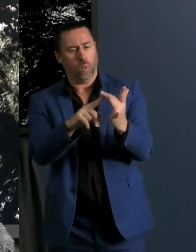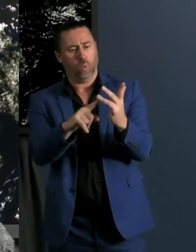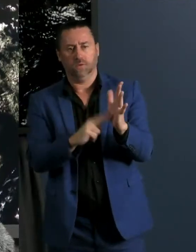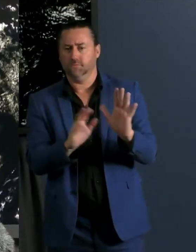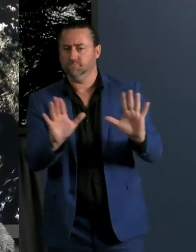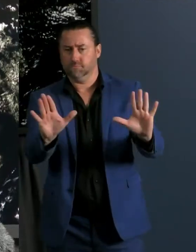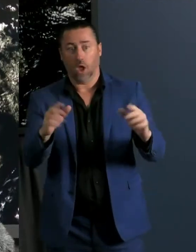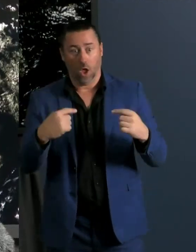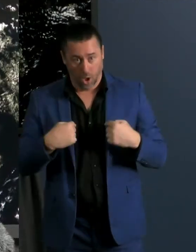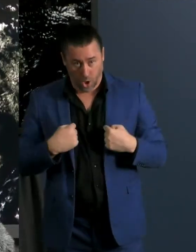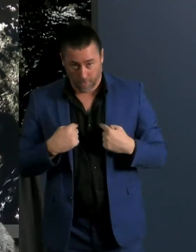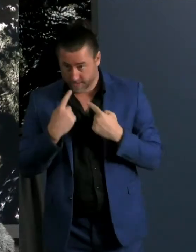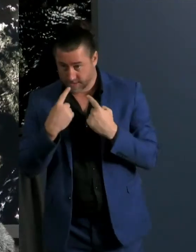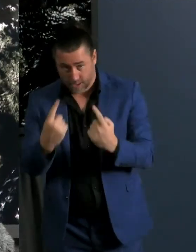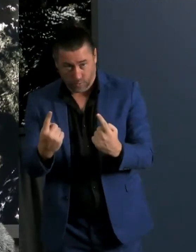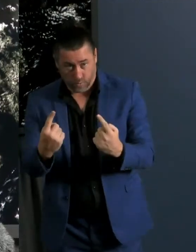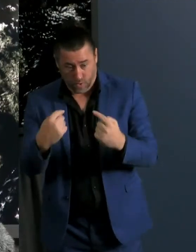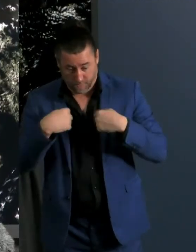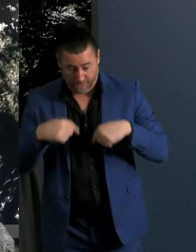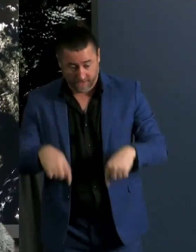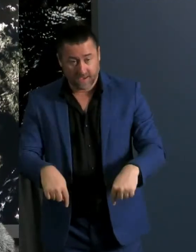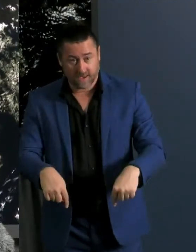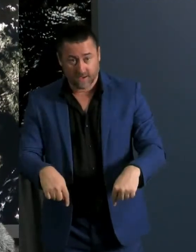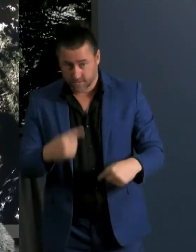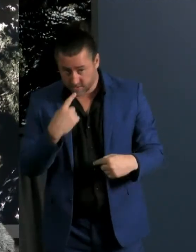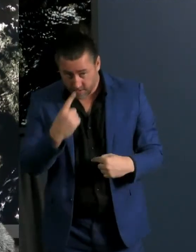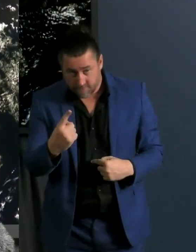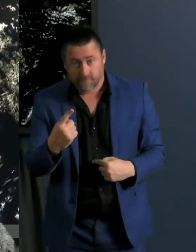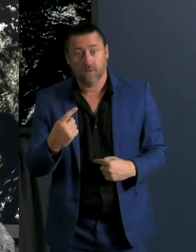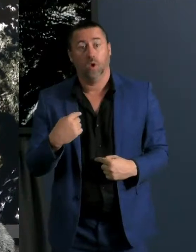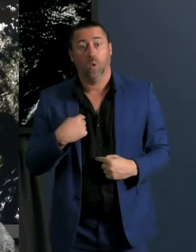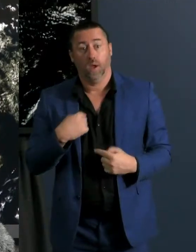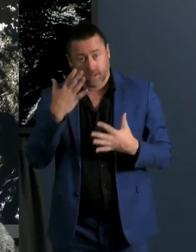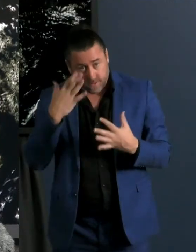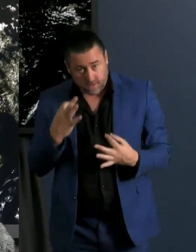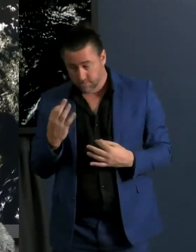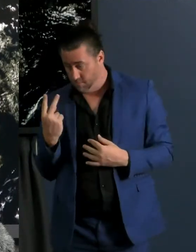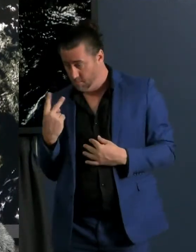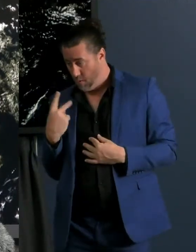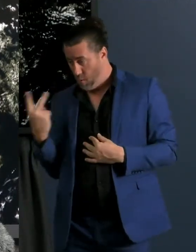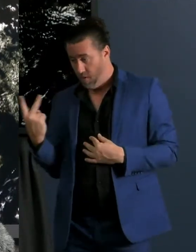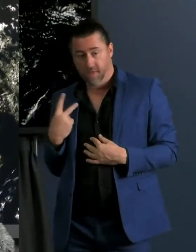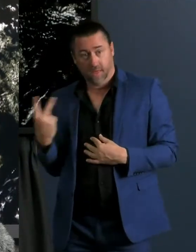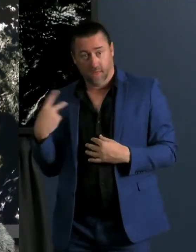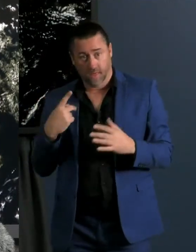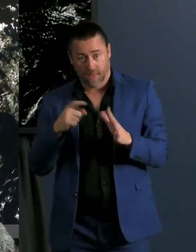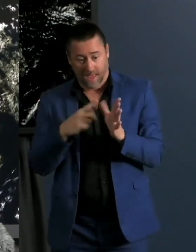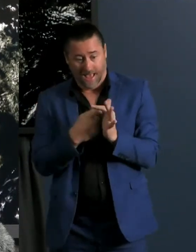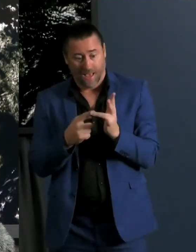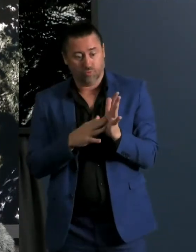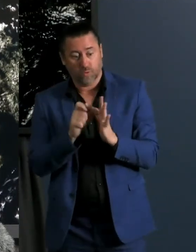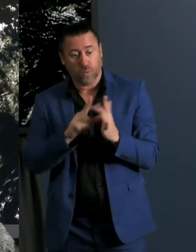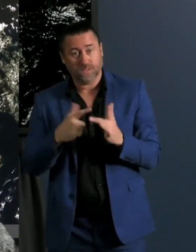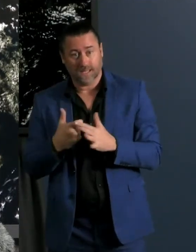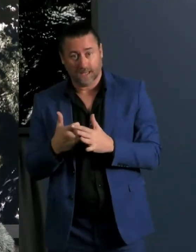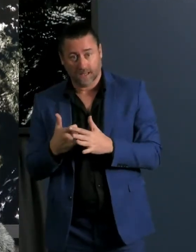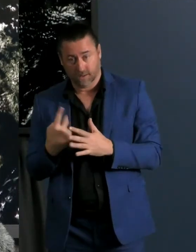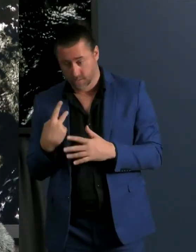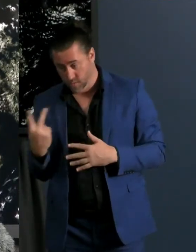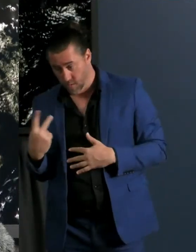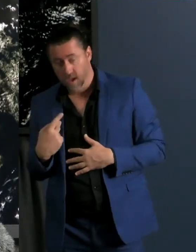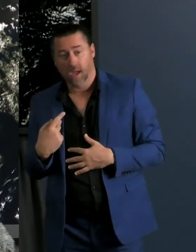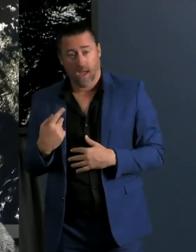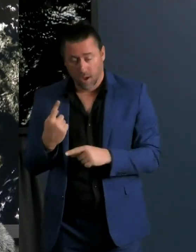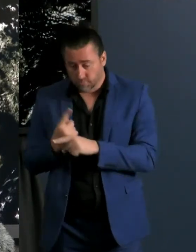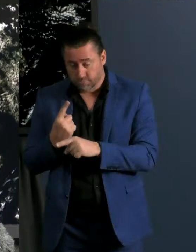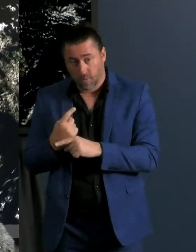though, is that the decision was made the moment Cameron and I sat down together, and I said that in